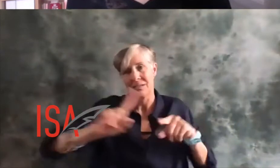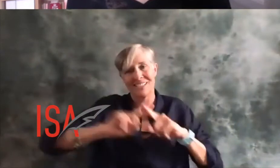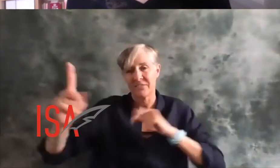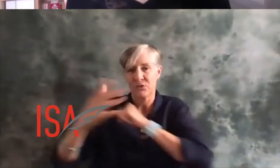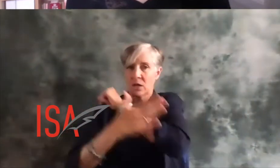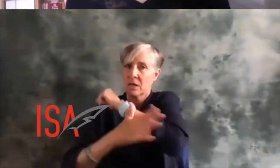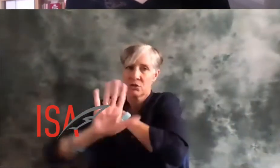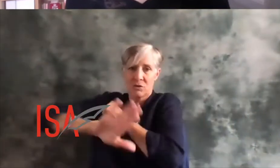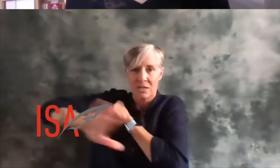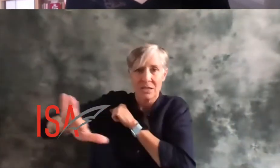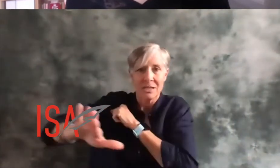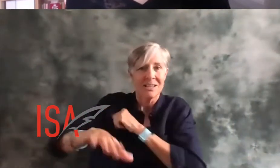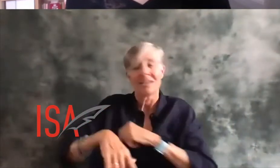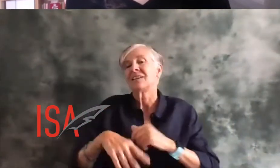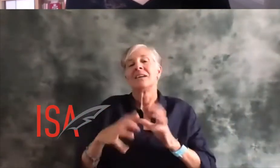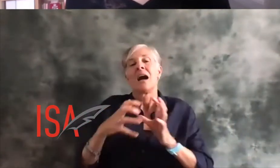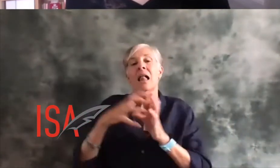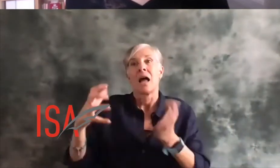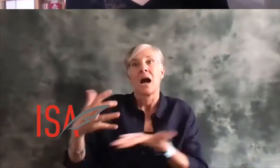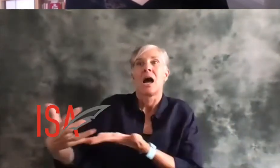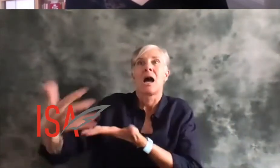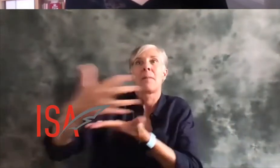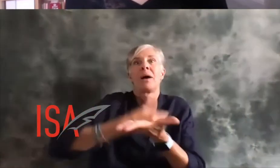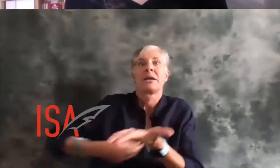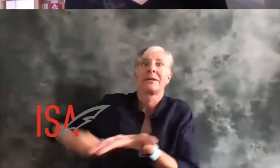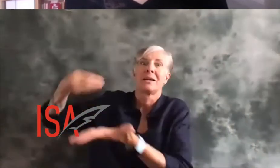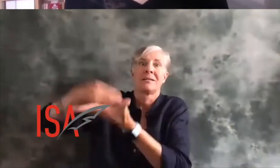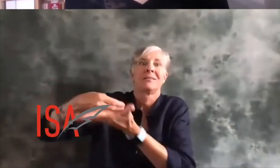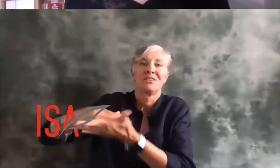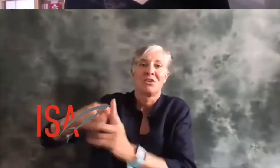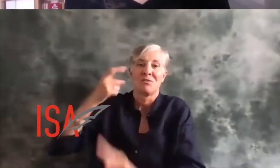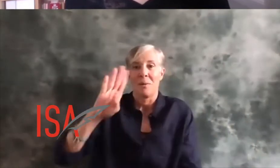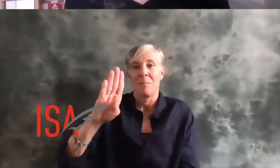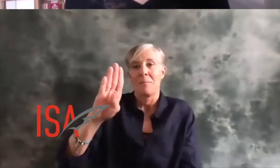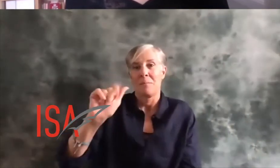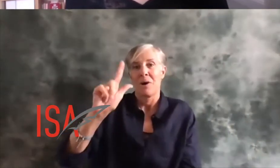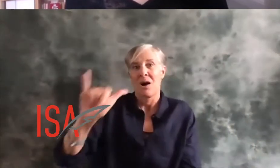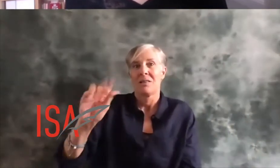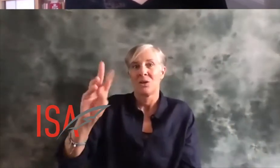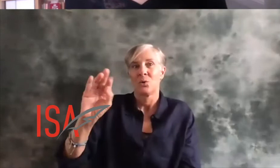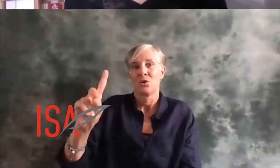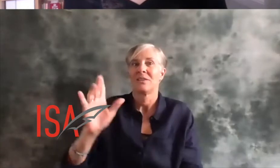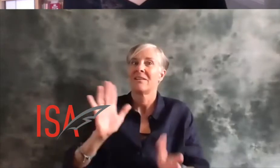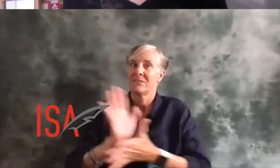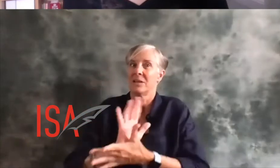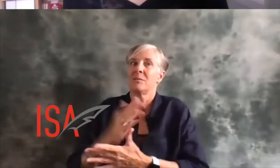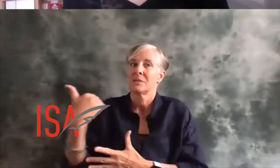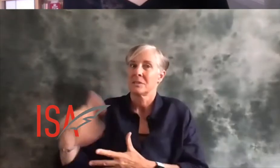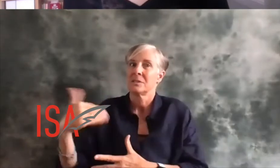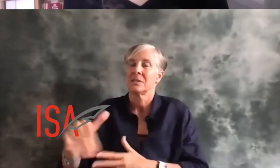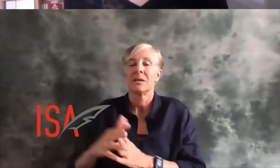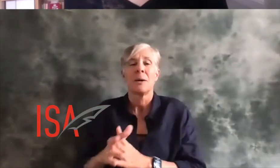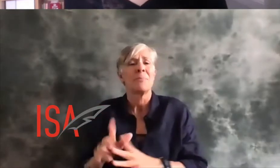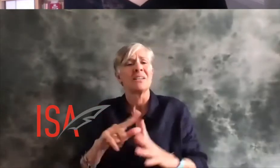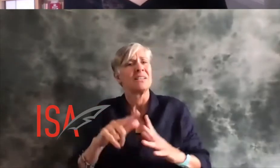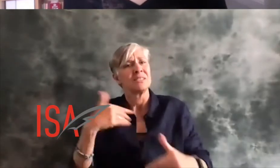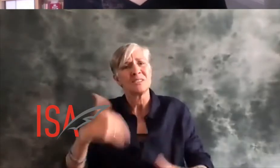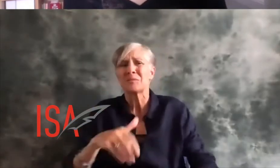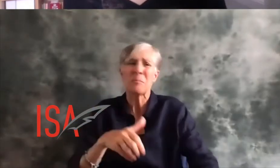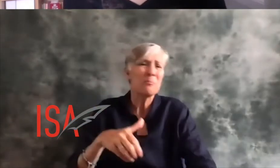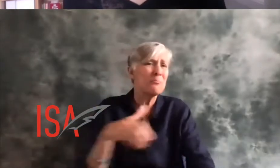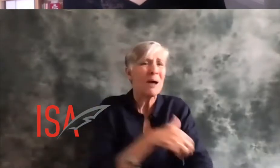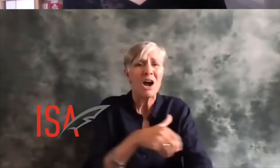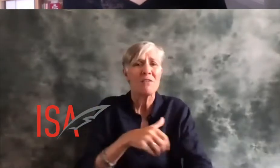with the amount of GDP that it brings, money it brings in. But you know, how powerful it is, and the